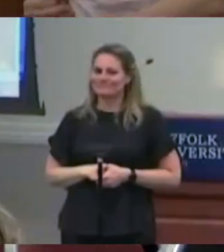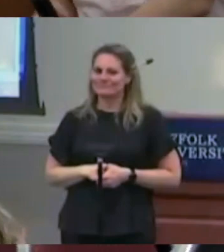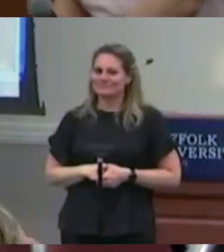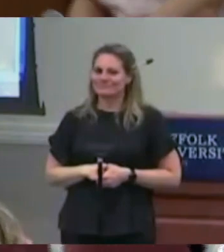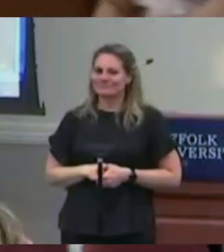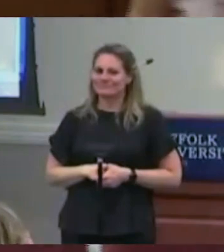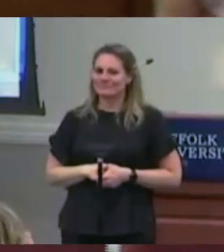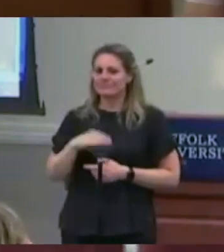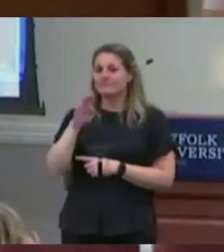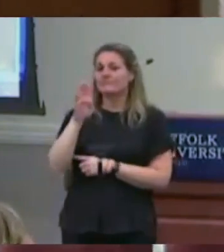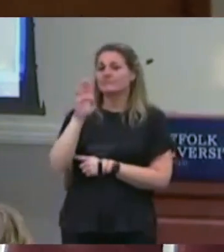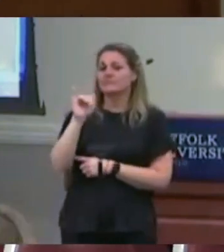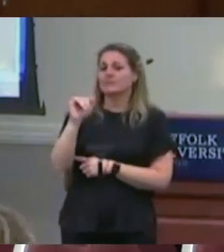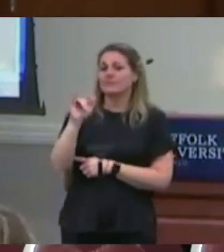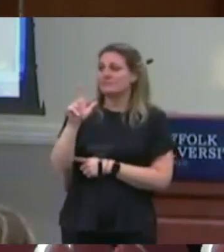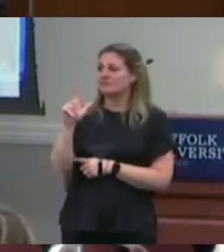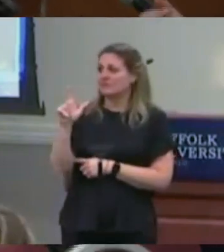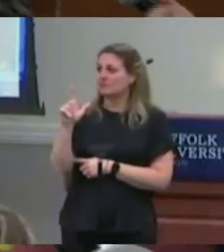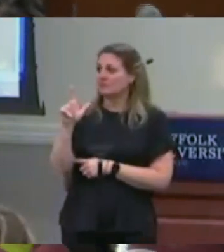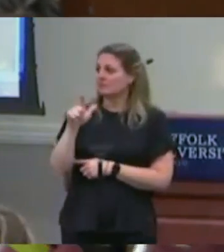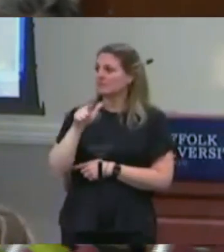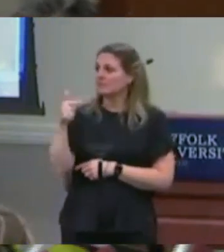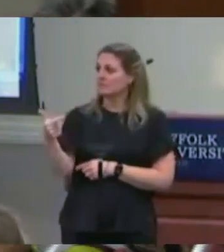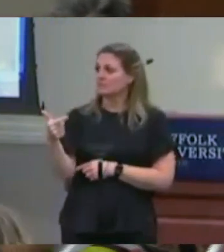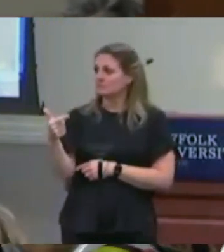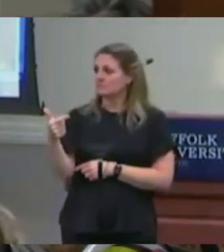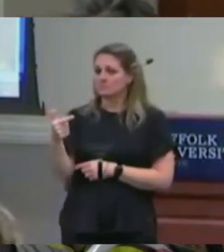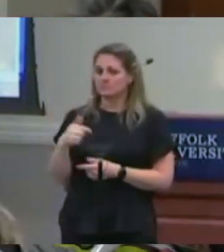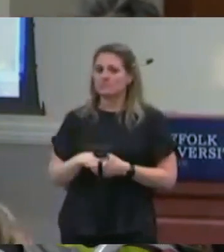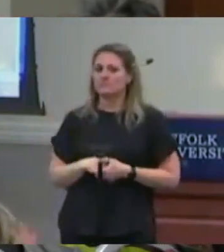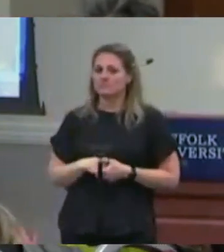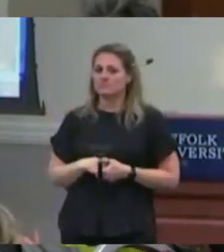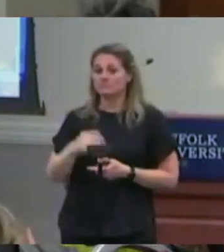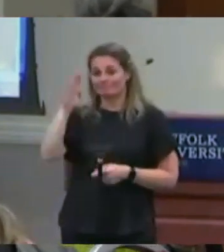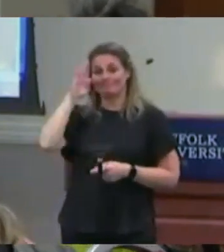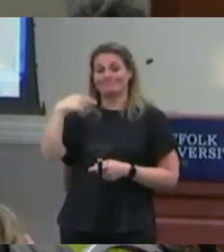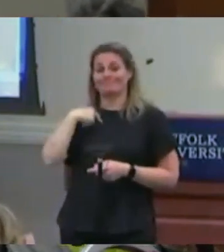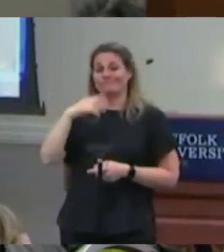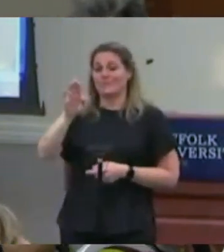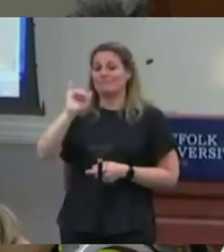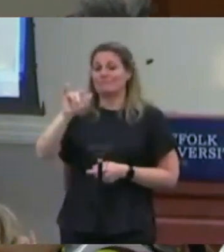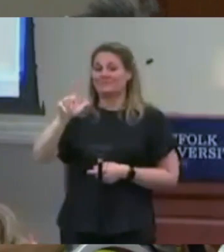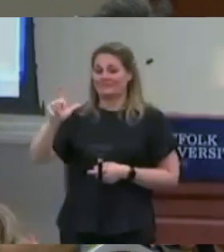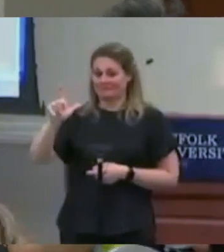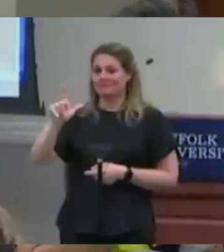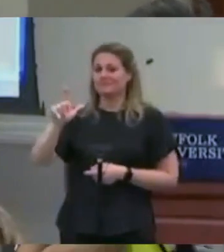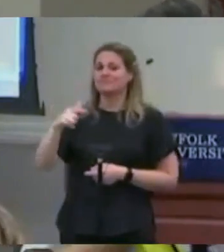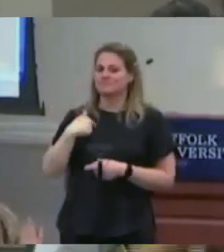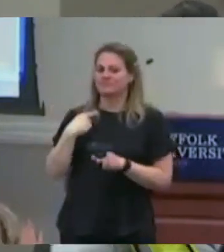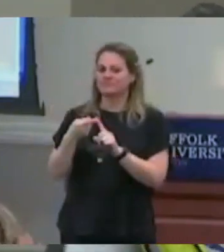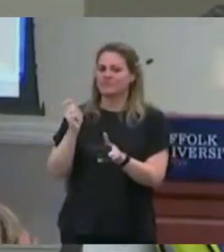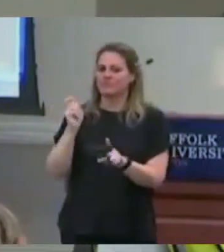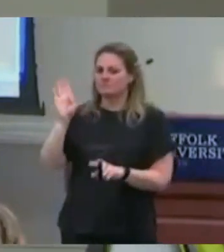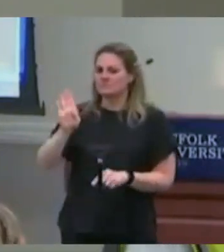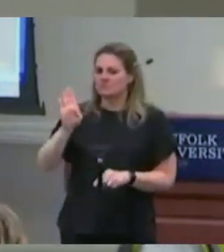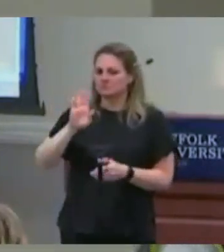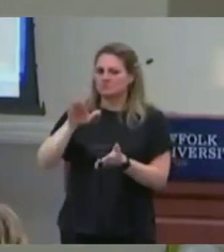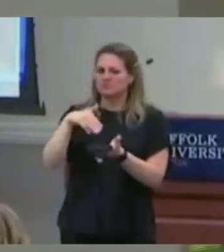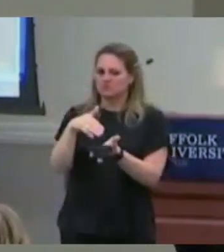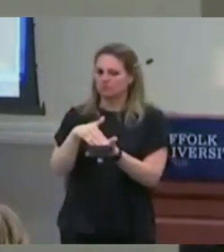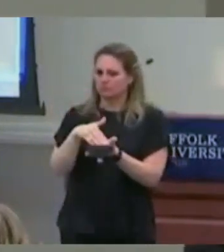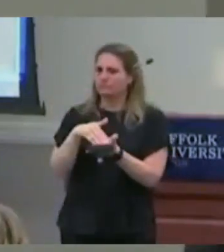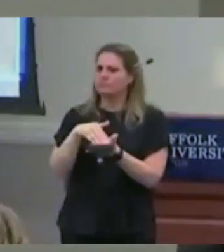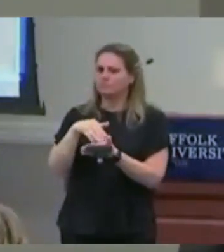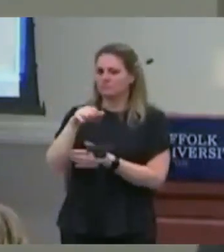Hi, thank you. I'm Bill Henning with Boston Center for Independent Living. I'll try to be really brief. You just mentioned